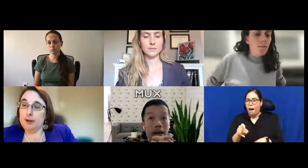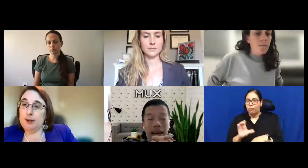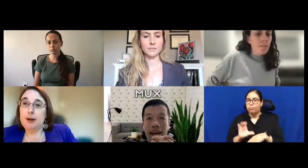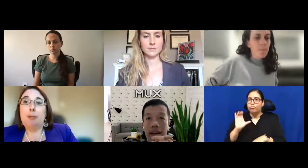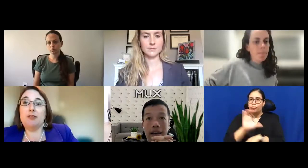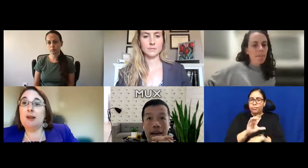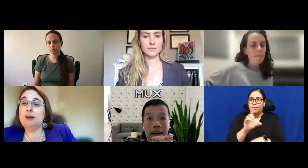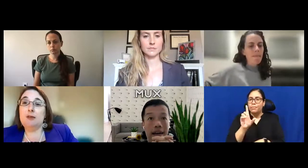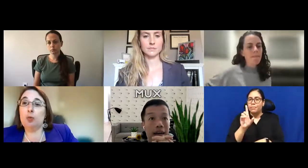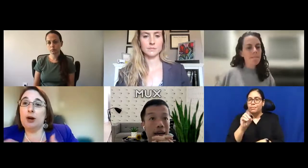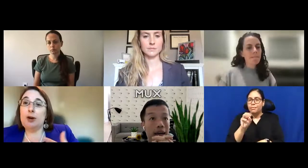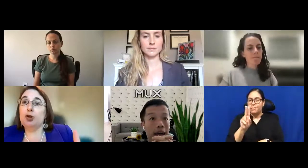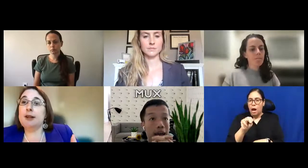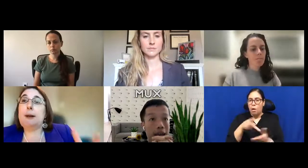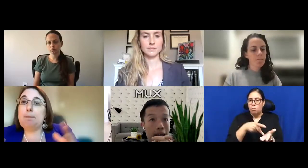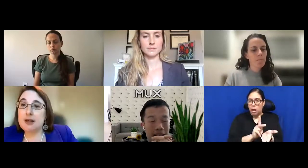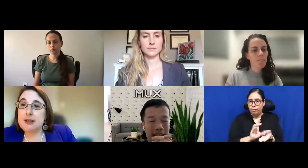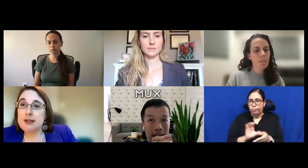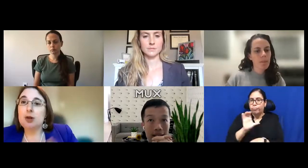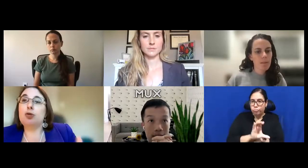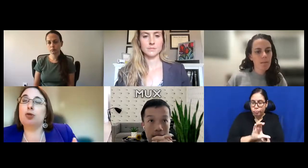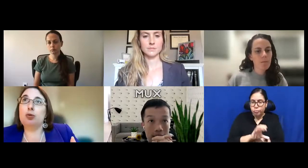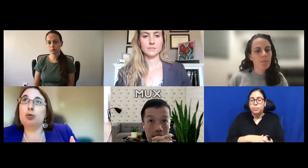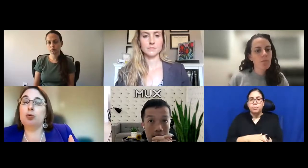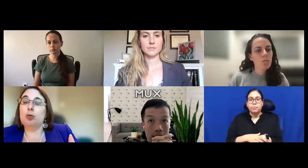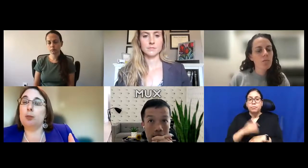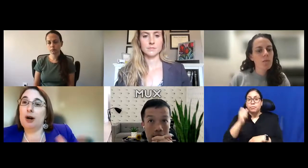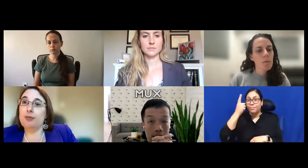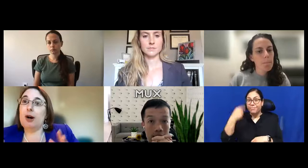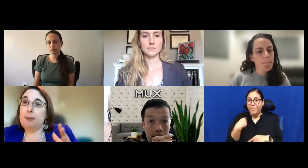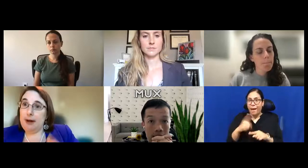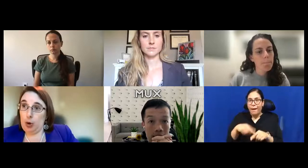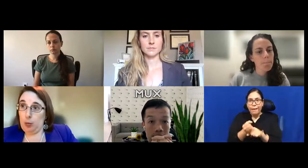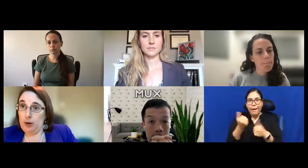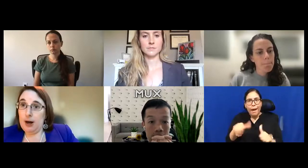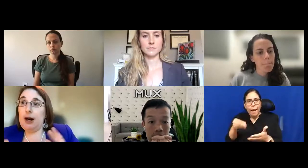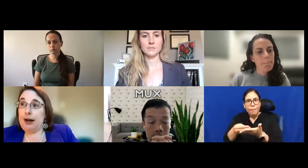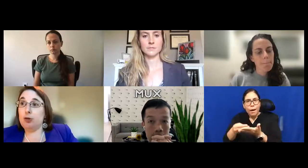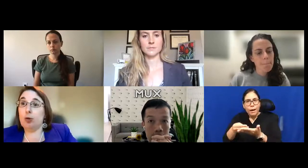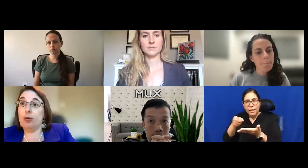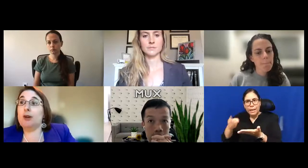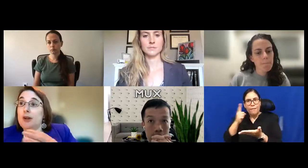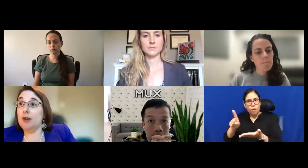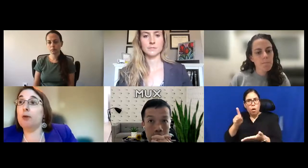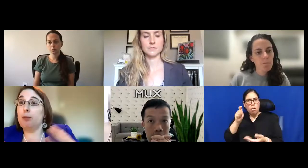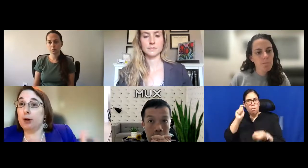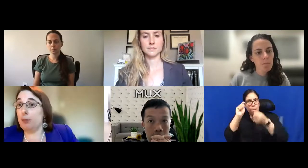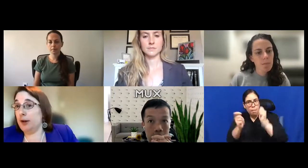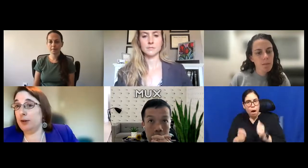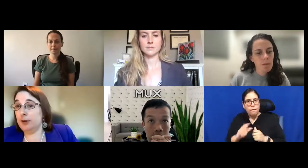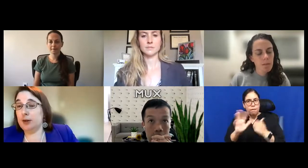of Maryland. But then I couldn't get any money to modify my home. I had to go through